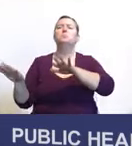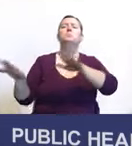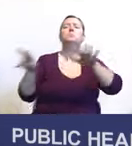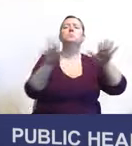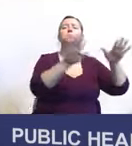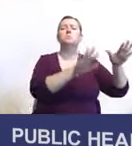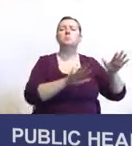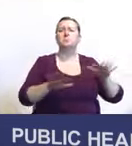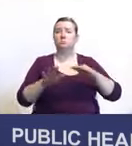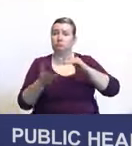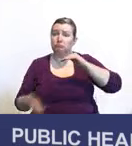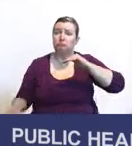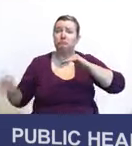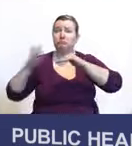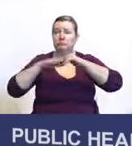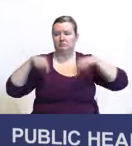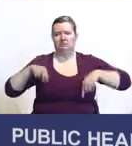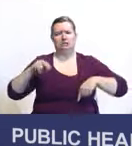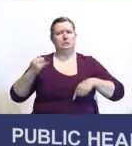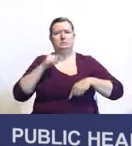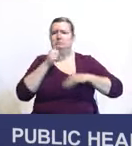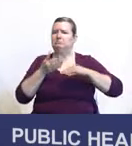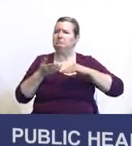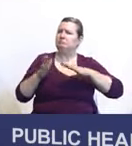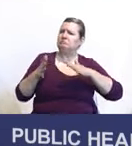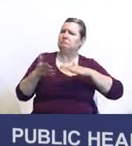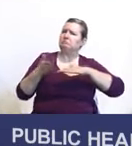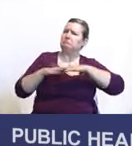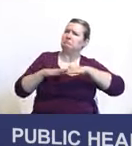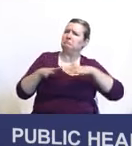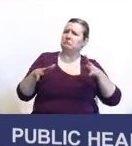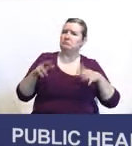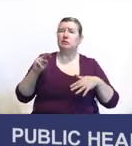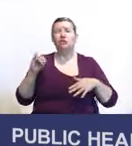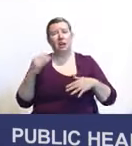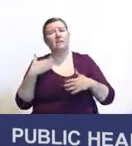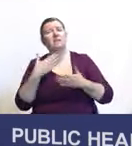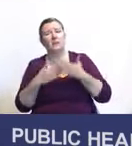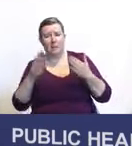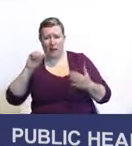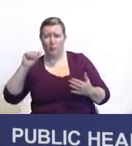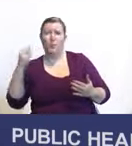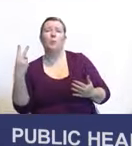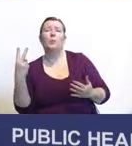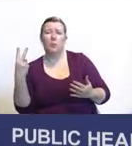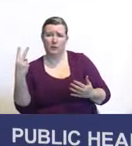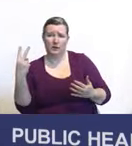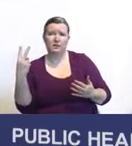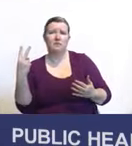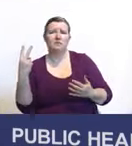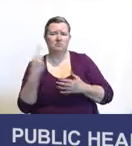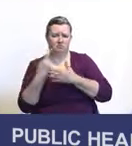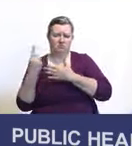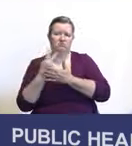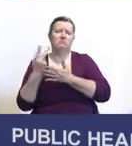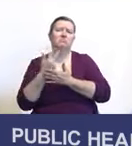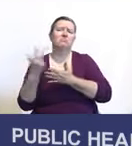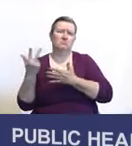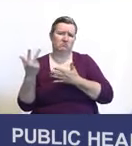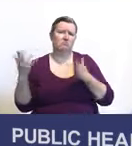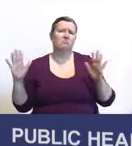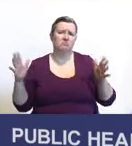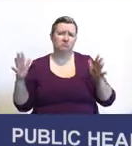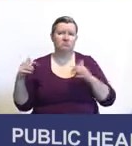it. We have been seeing some BA2 in New Jersey for the last several weeks, and over the last 4 weeks, it's